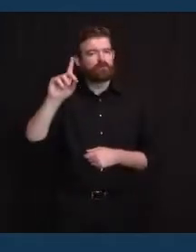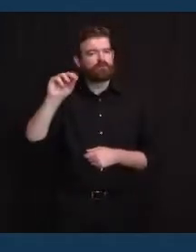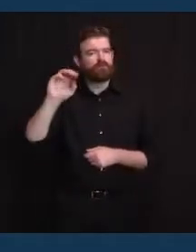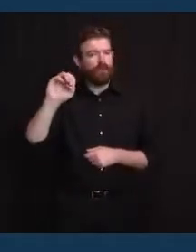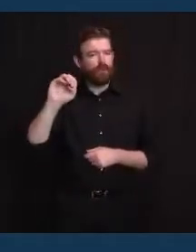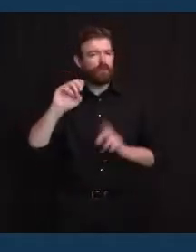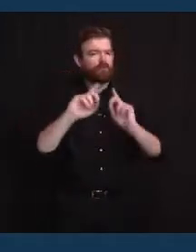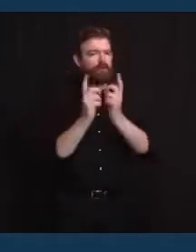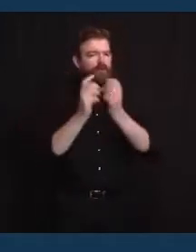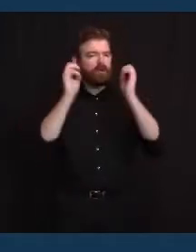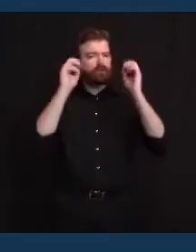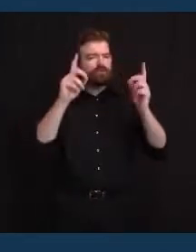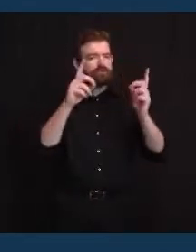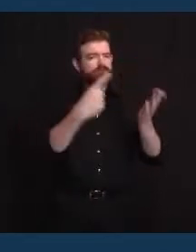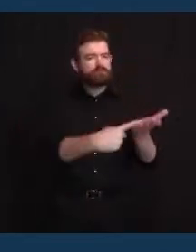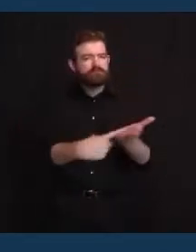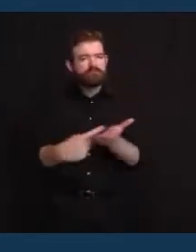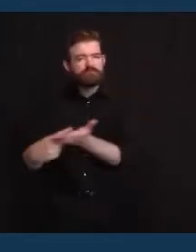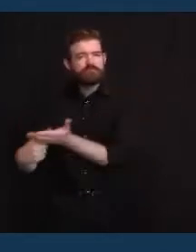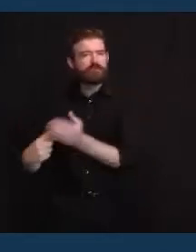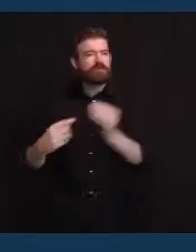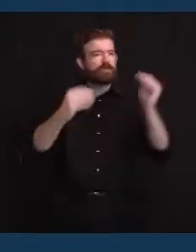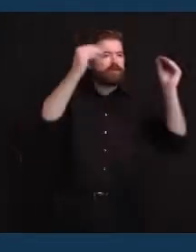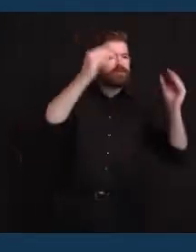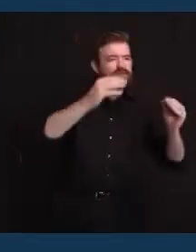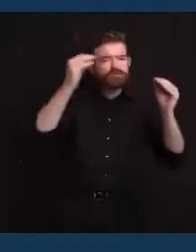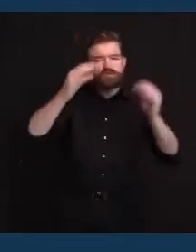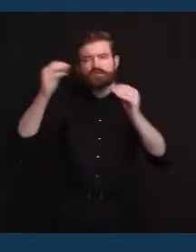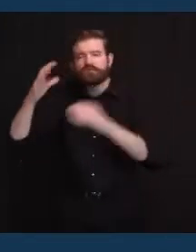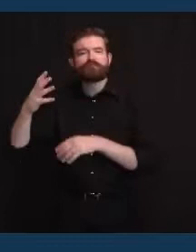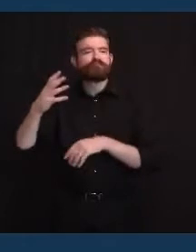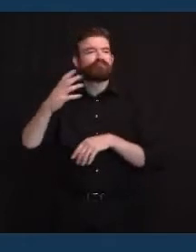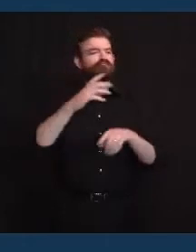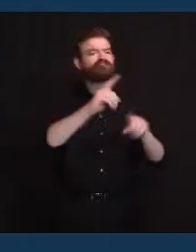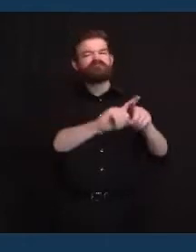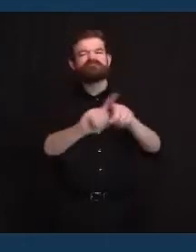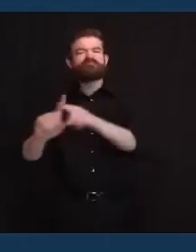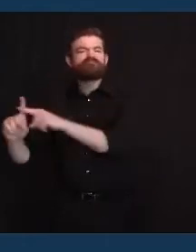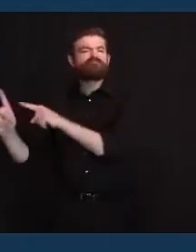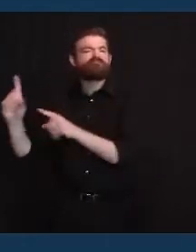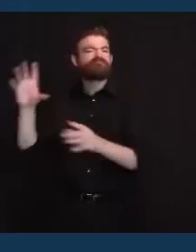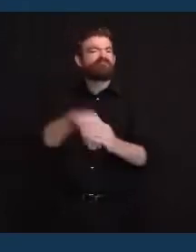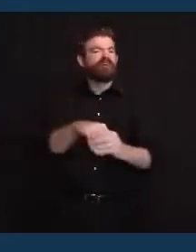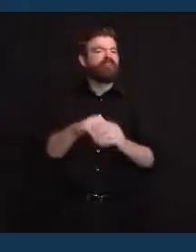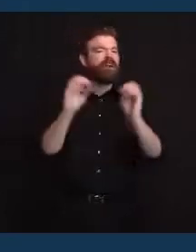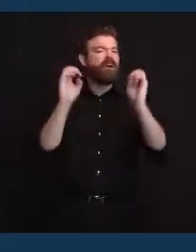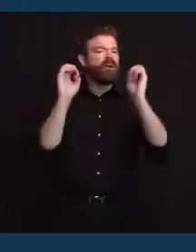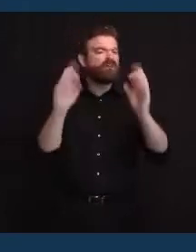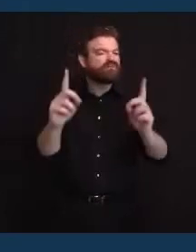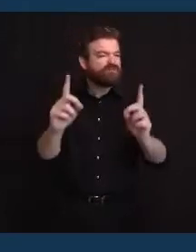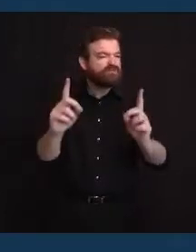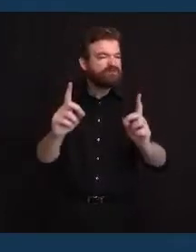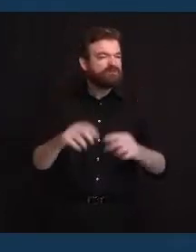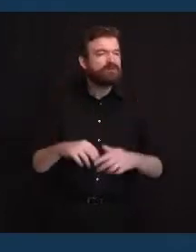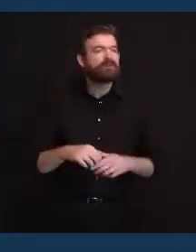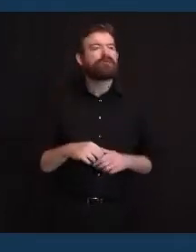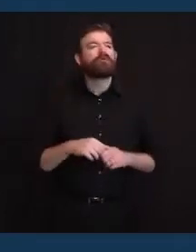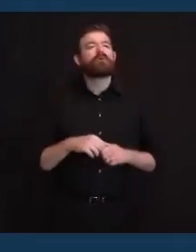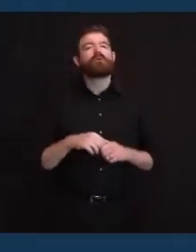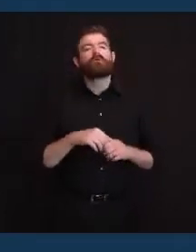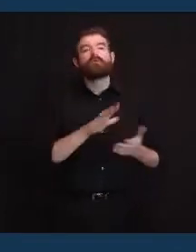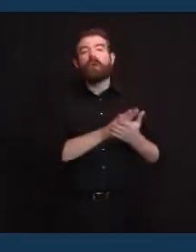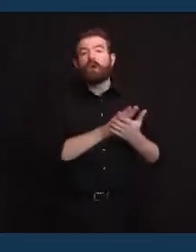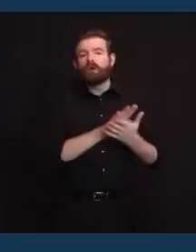weekly stakeholder meetings and discussions with a standing committee of nearly 24 superintendents, including, I might